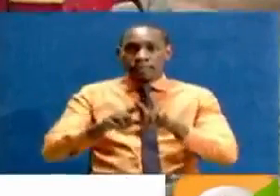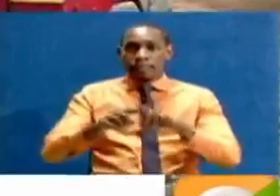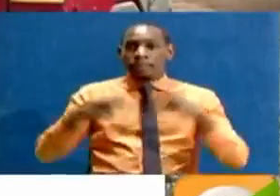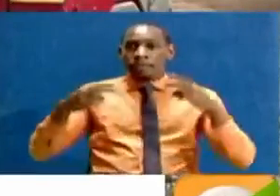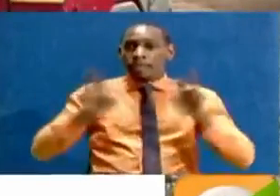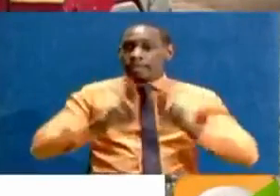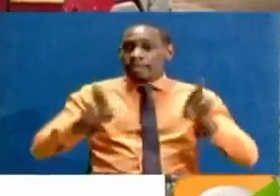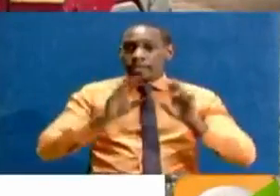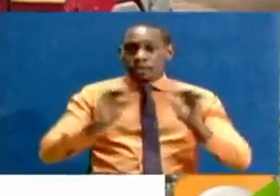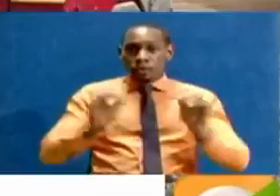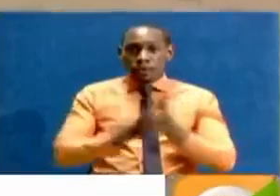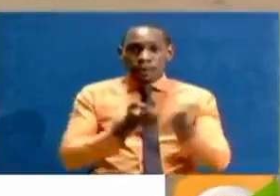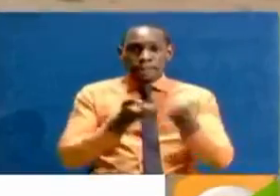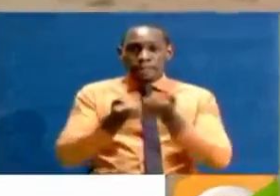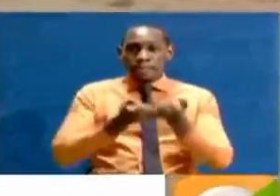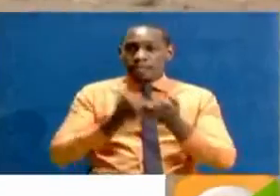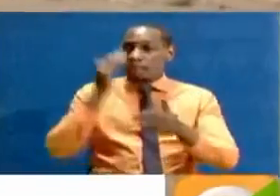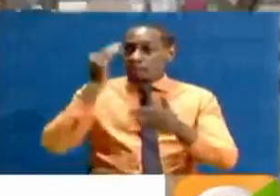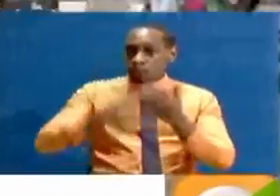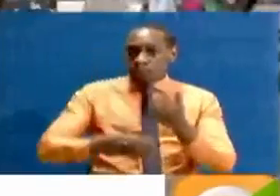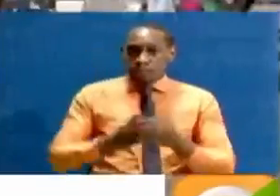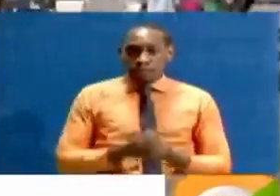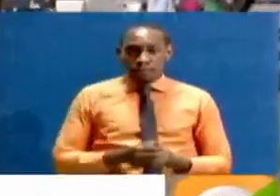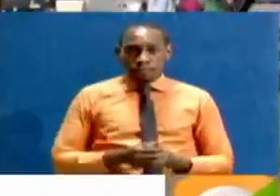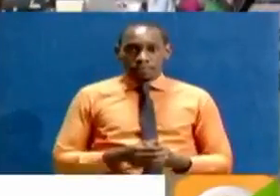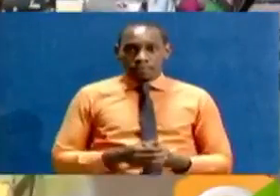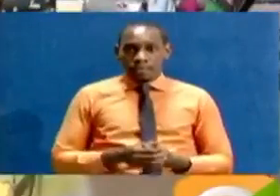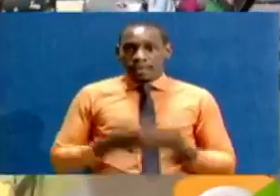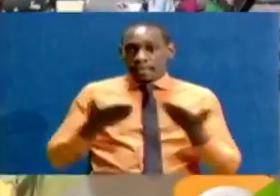caught off-guard, businesses grinding to a halt.